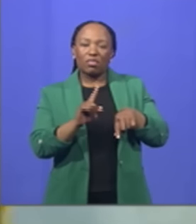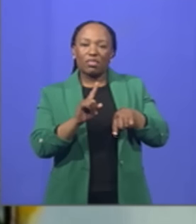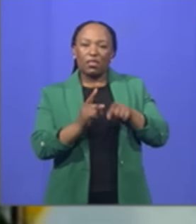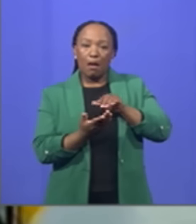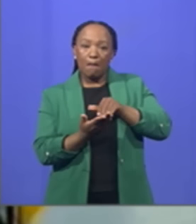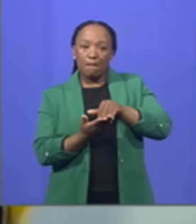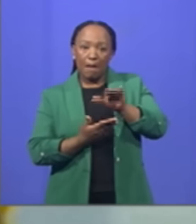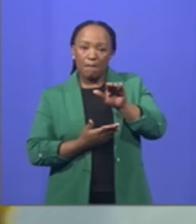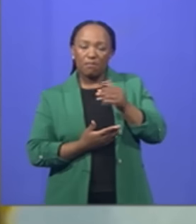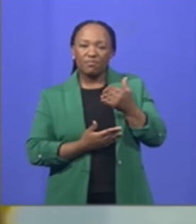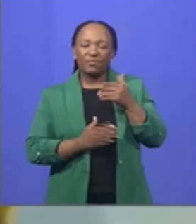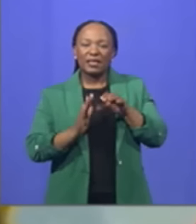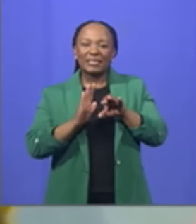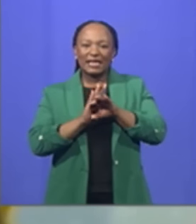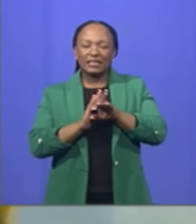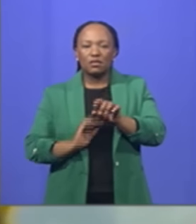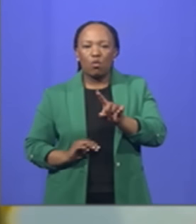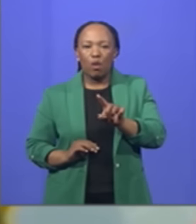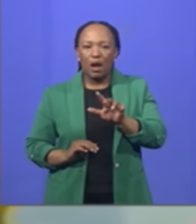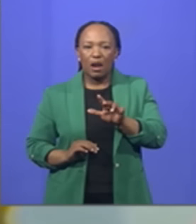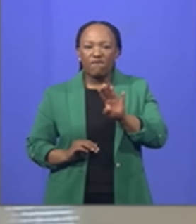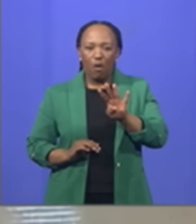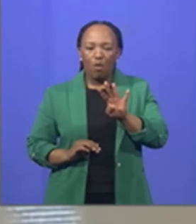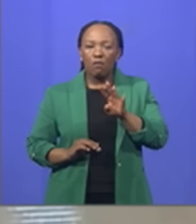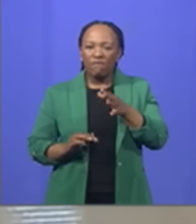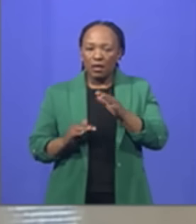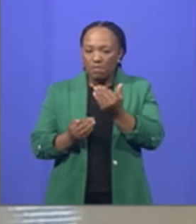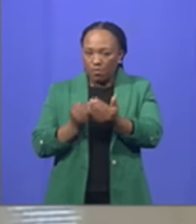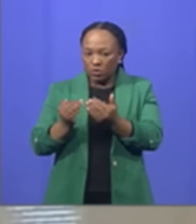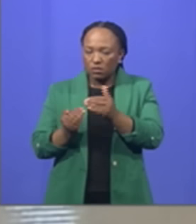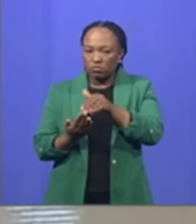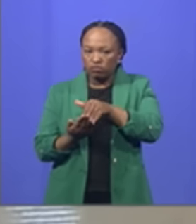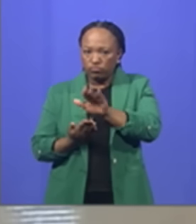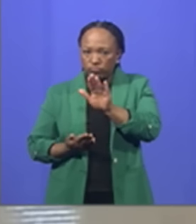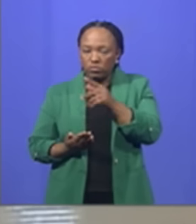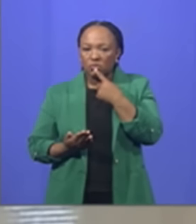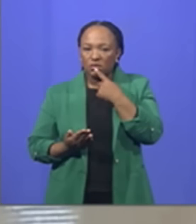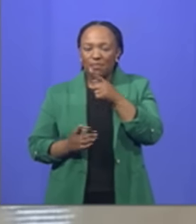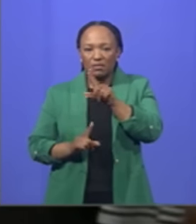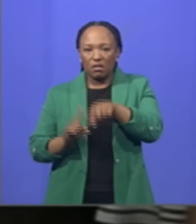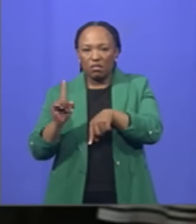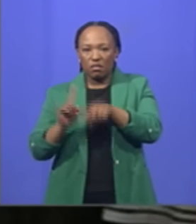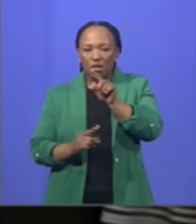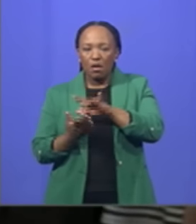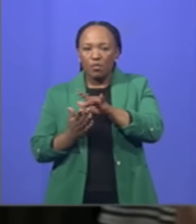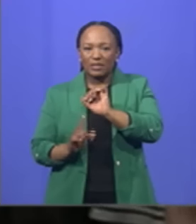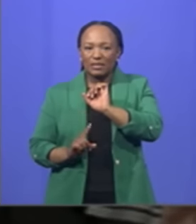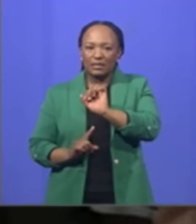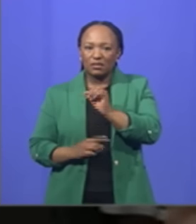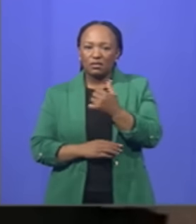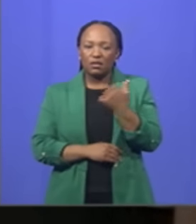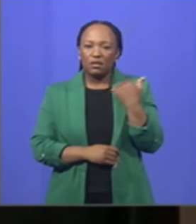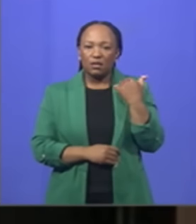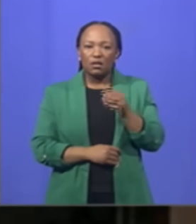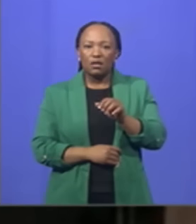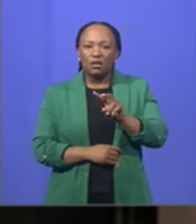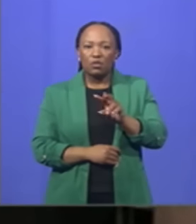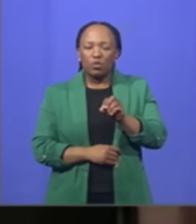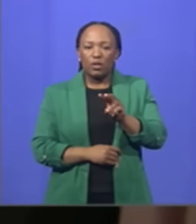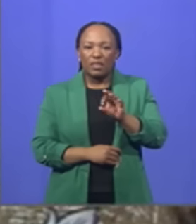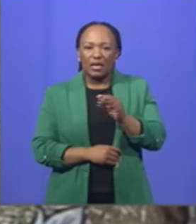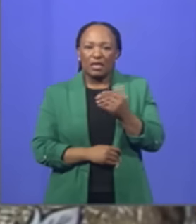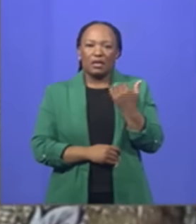ya lekgolo senyane 4 yeo e tšerego sephetho sa gore o swanela ke go tlošwa maemong a gagwe ka la 11 le wedi ngwageng